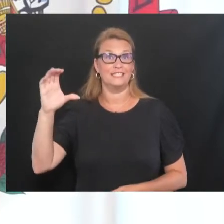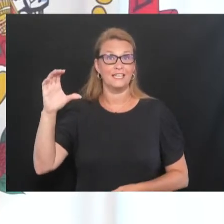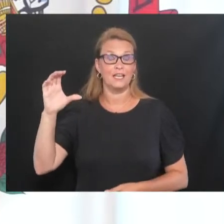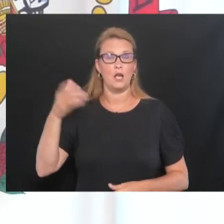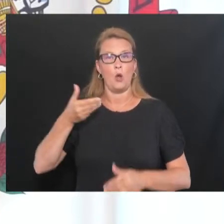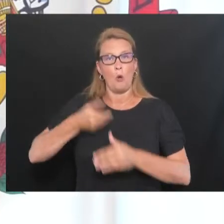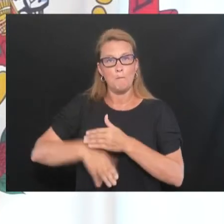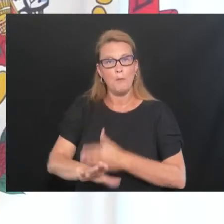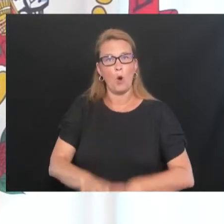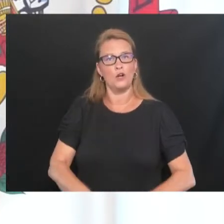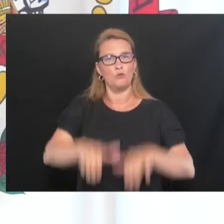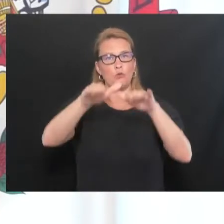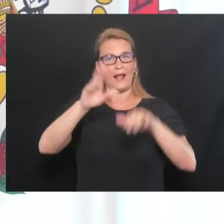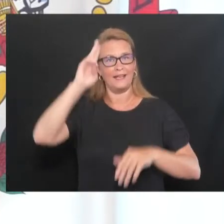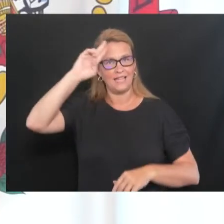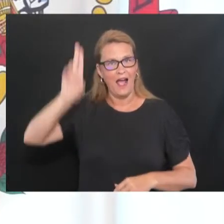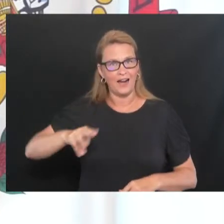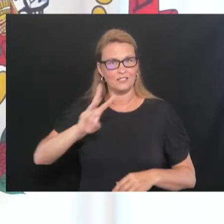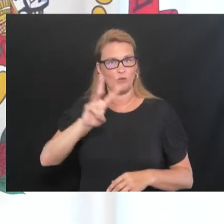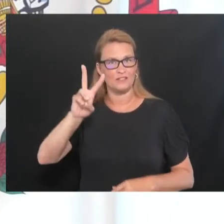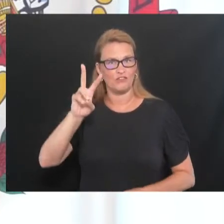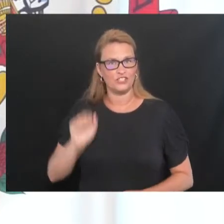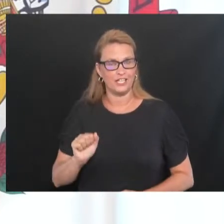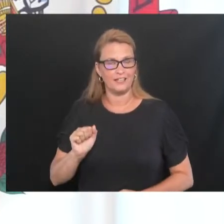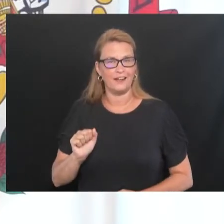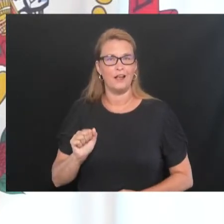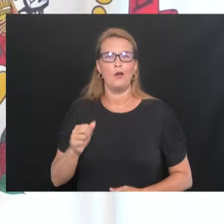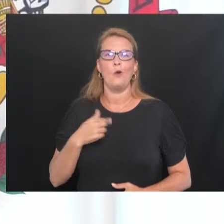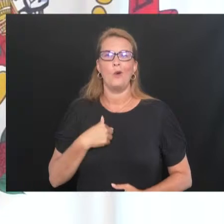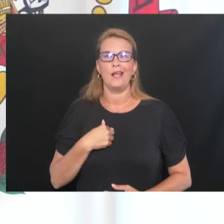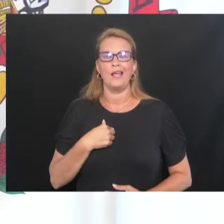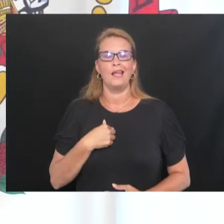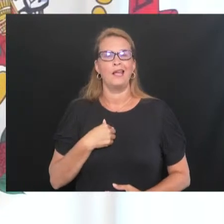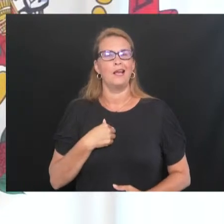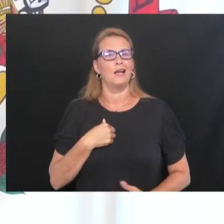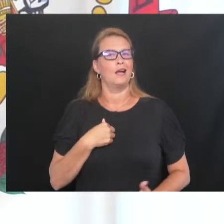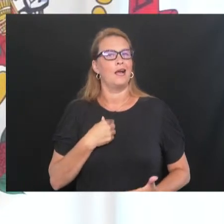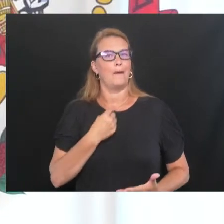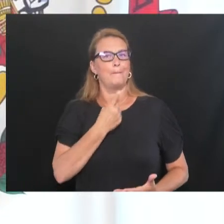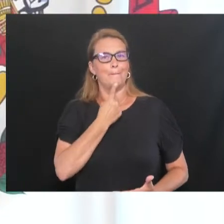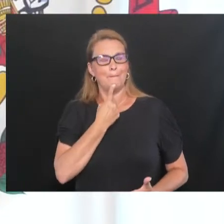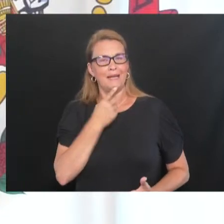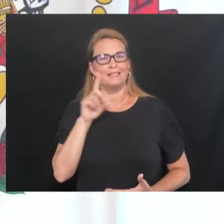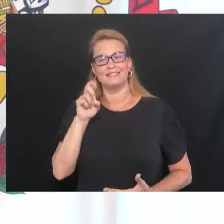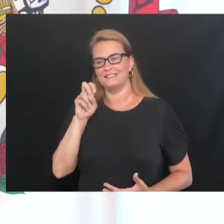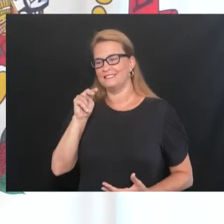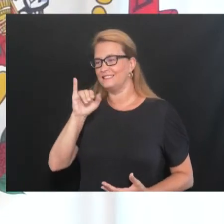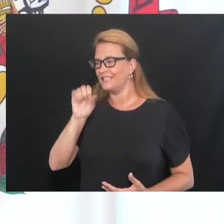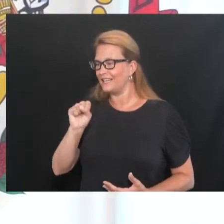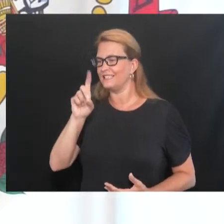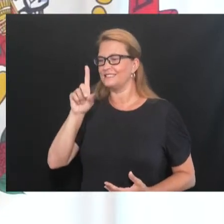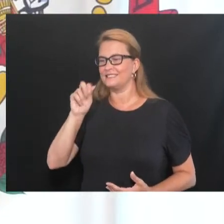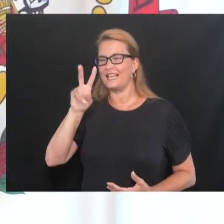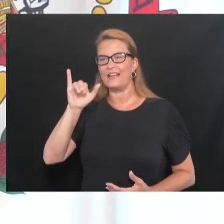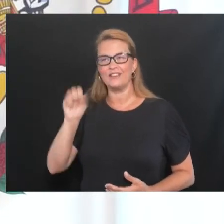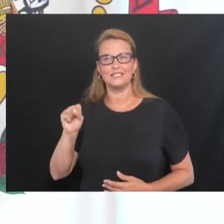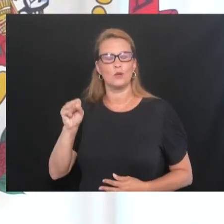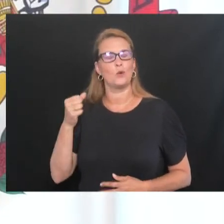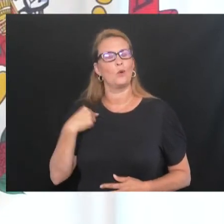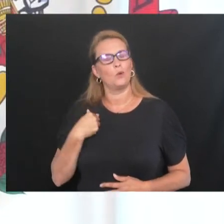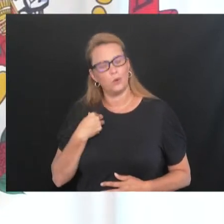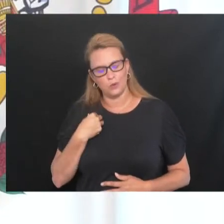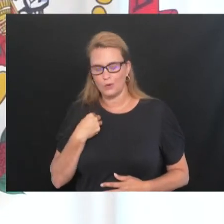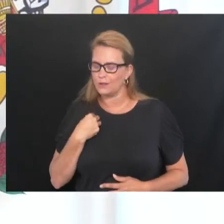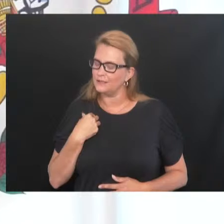born and raised in Huntington, West Virginia. We miss so much Dennis Davis. I cannot tell you enough